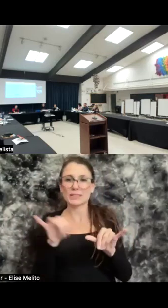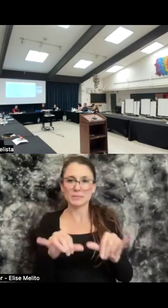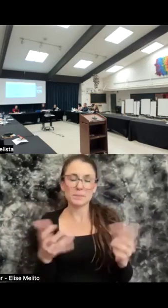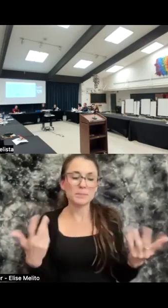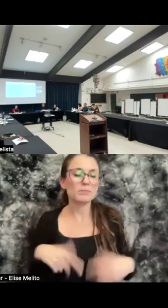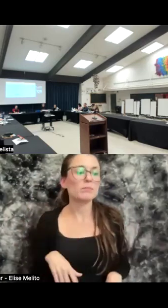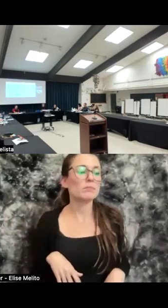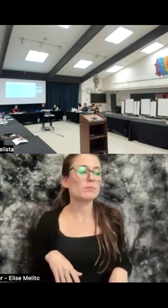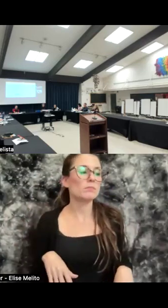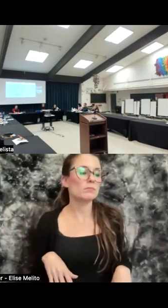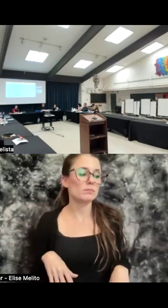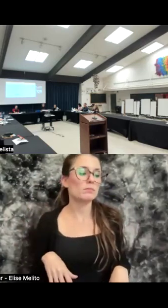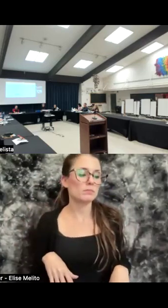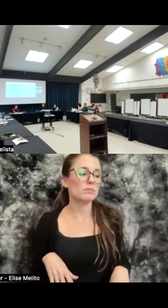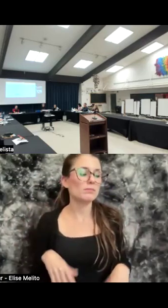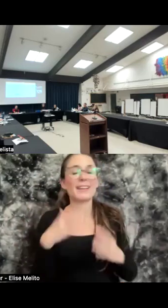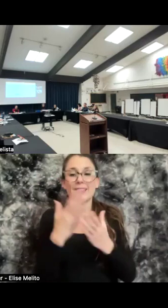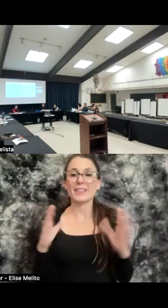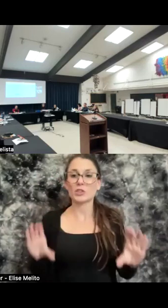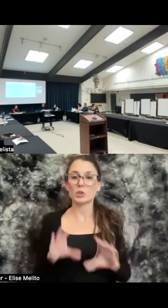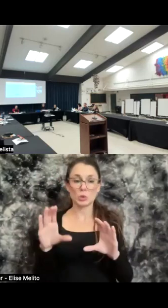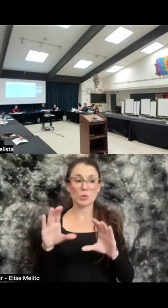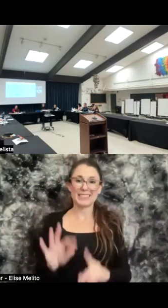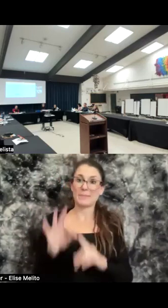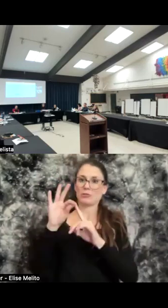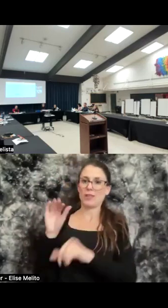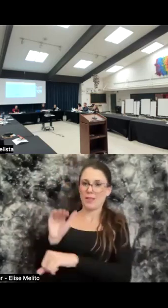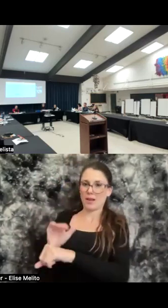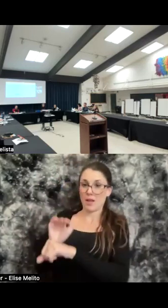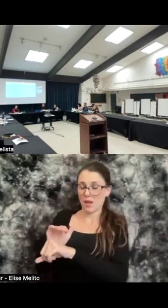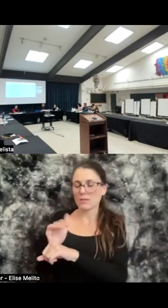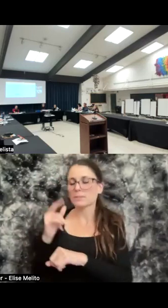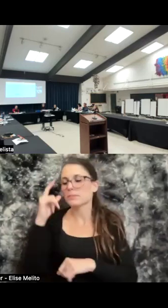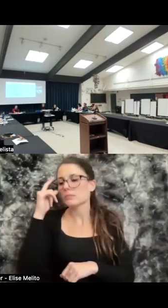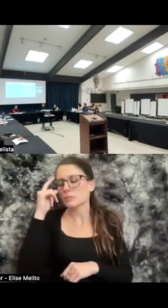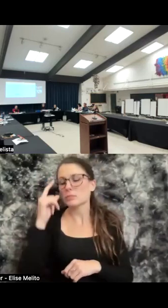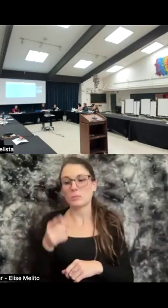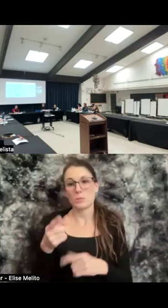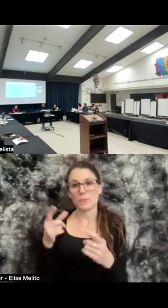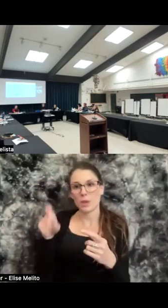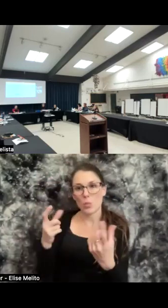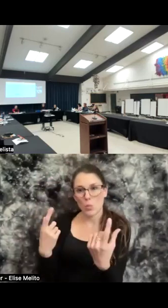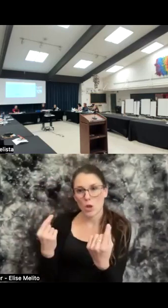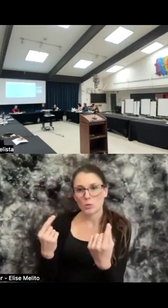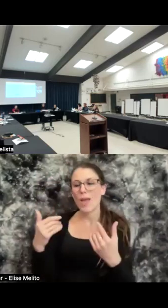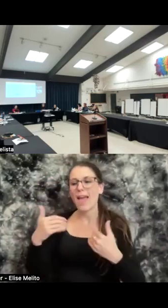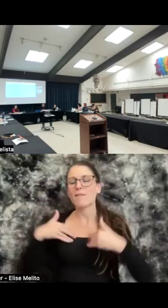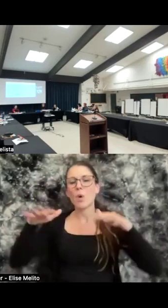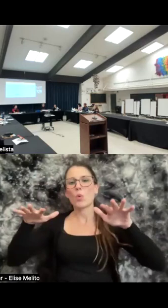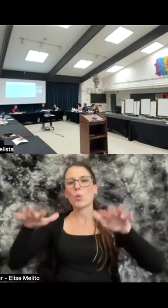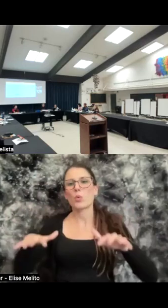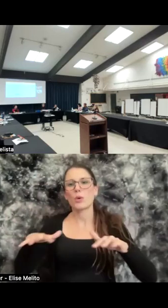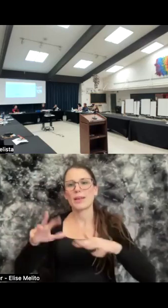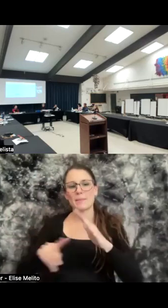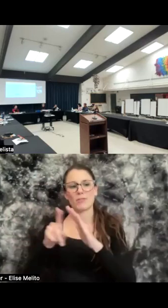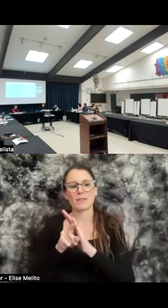to do with, especially at nighttime, is to create a wind down period for them. They